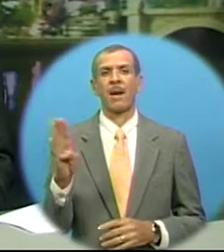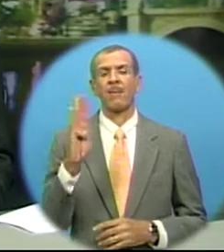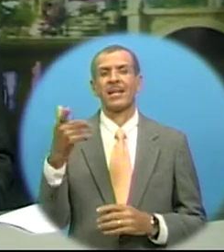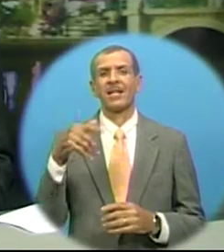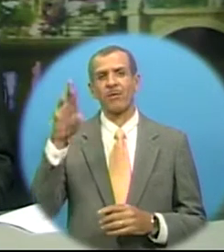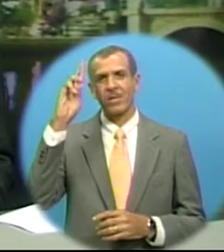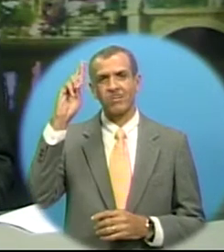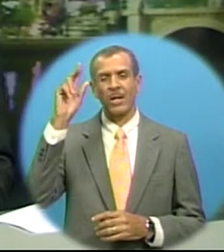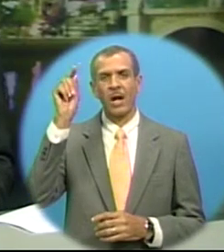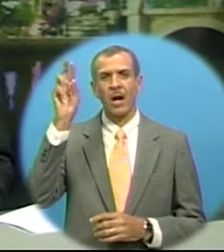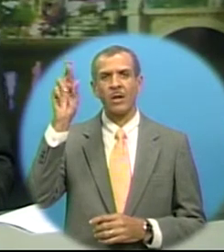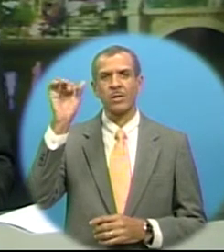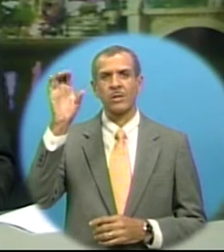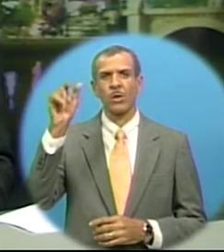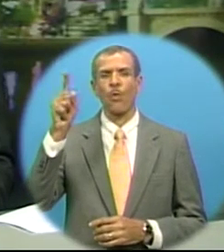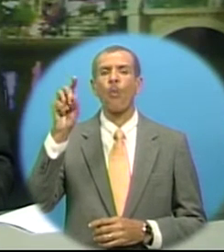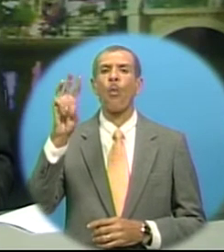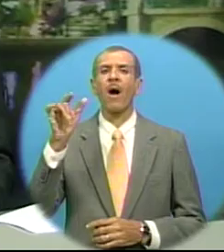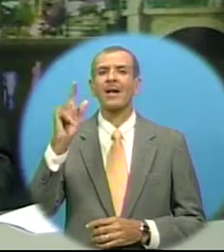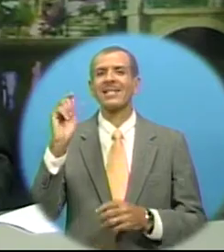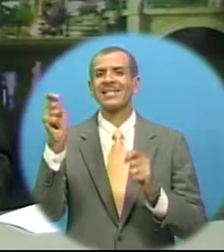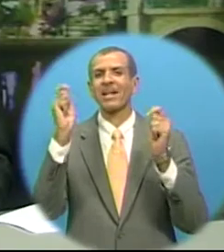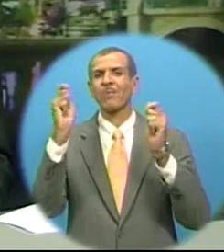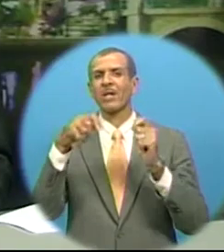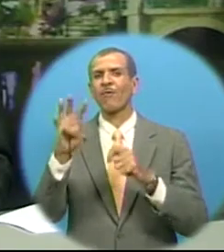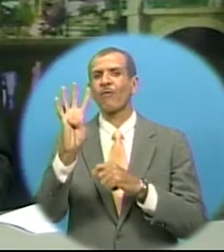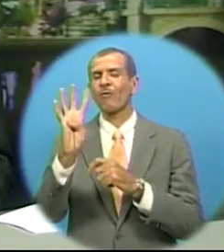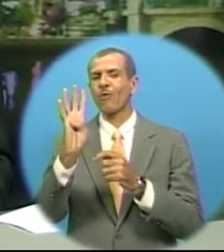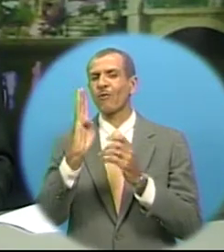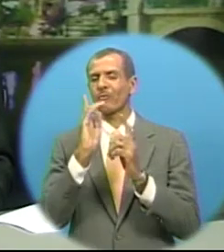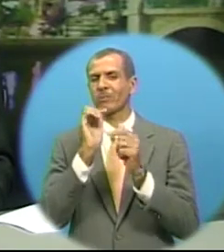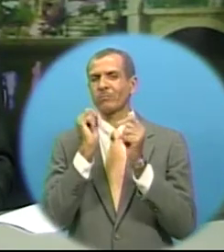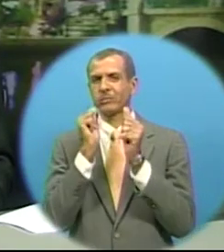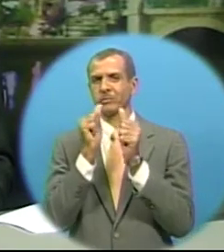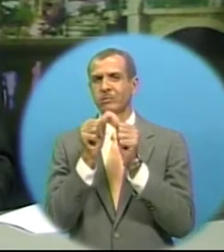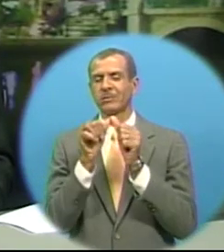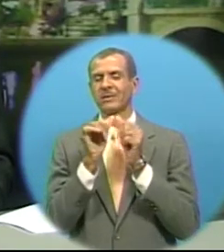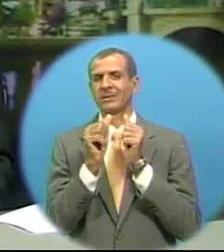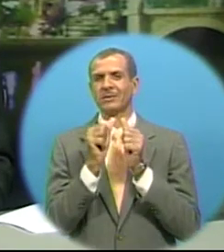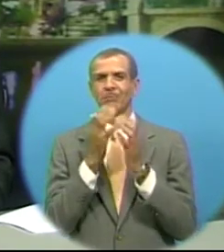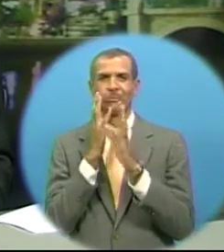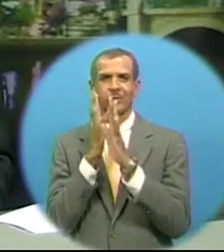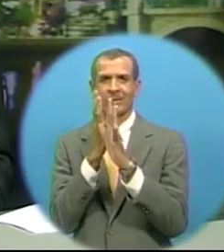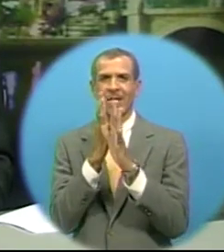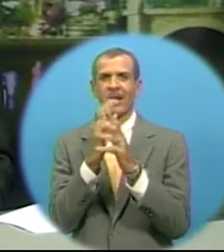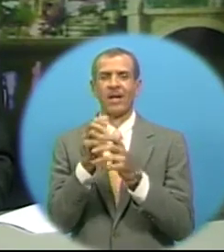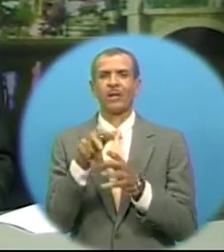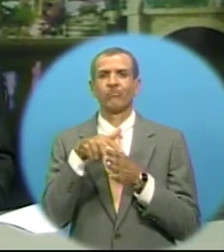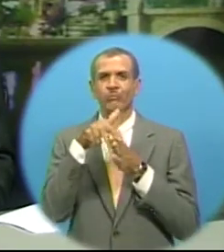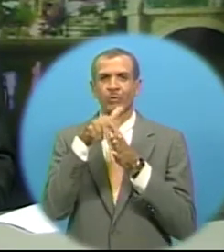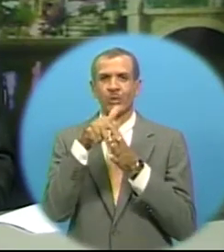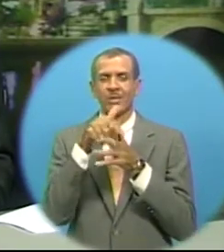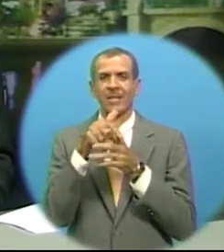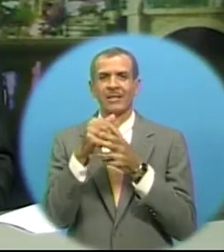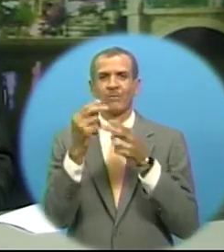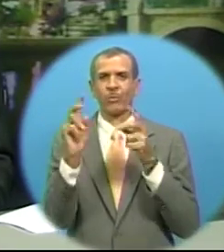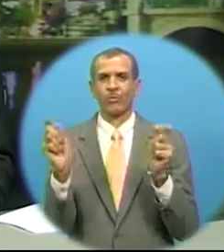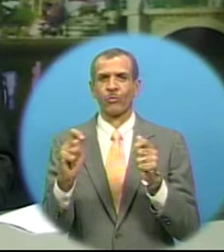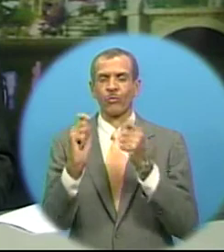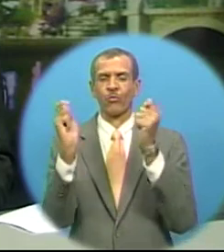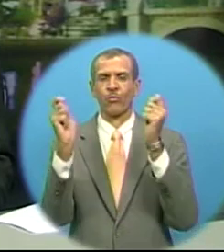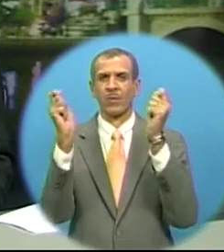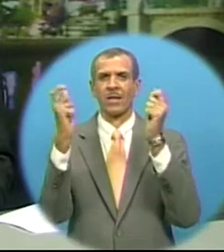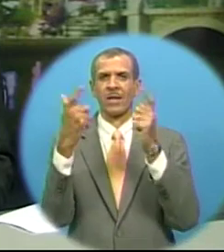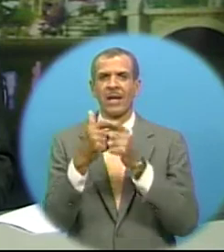Barbadian reinsman Rico Walcott is celebrating a 4th straight Northlands Park Jockeys title in Canada. Racing on the